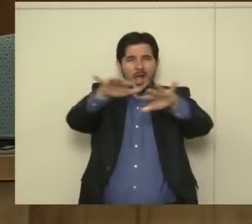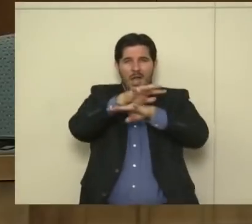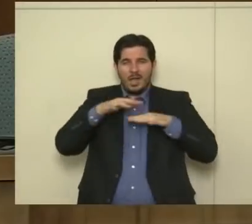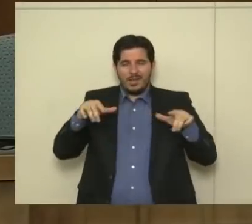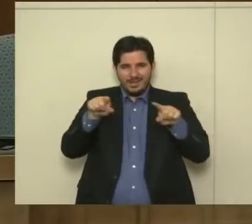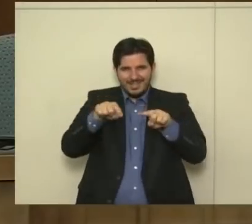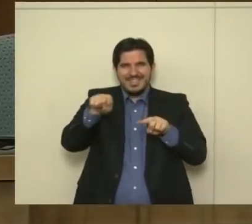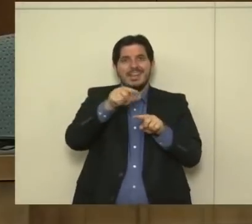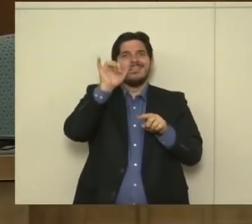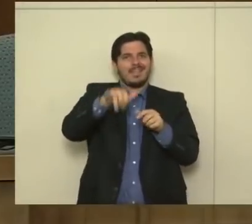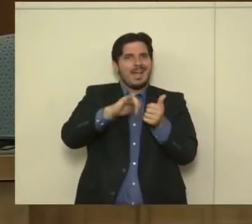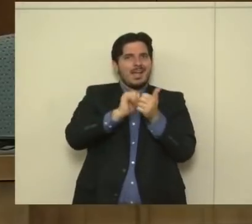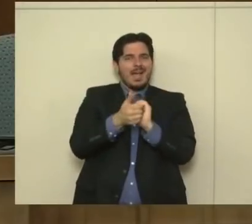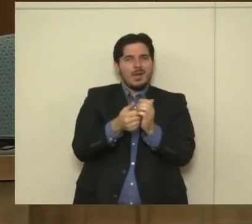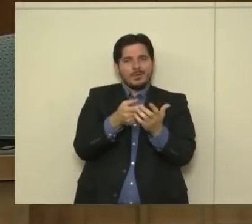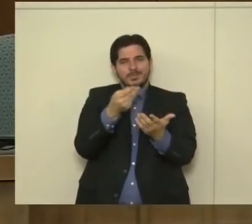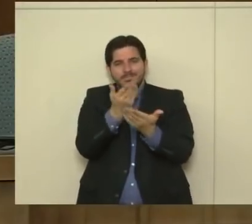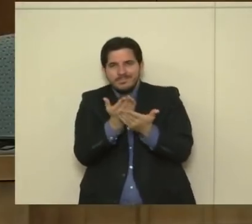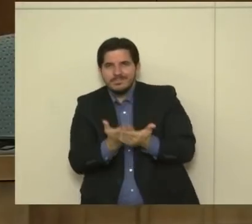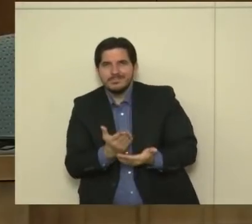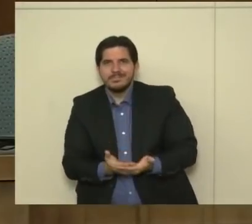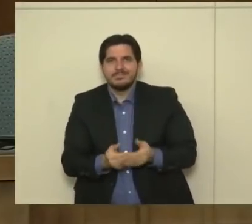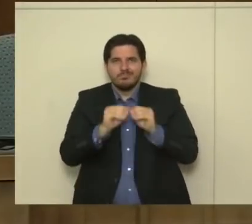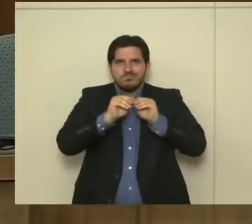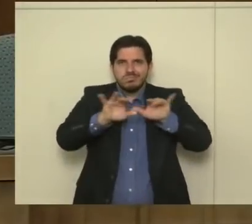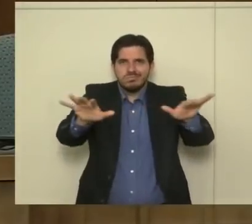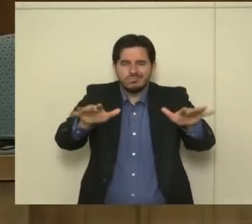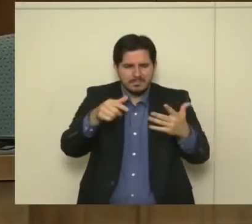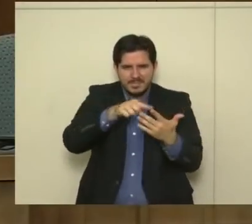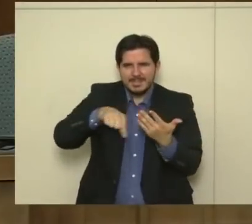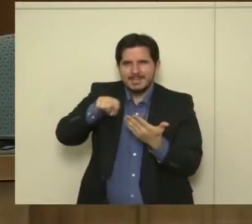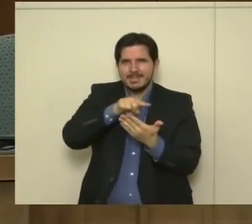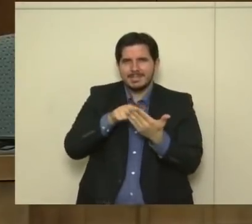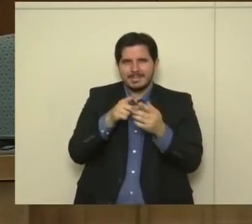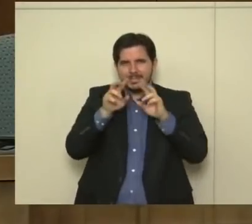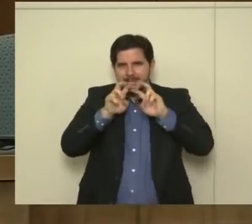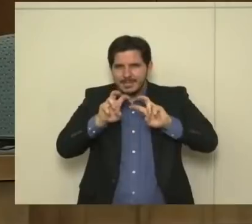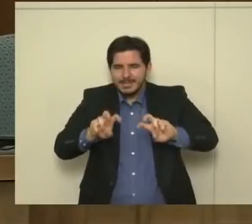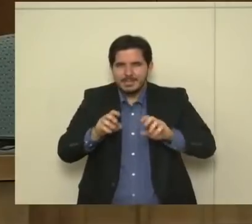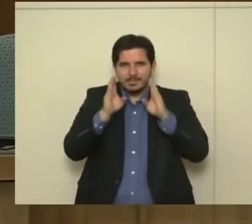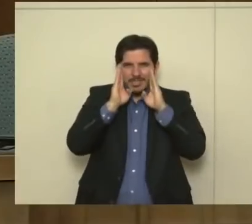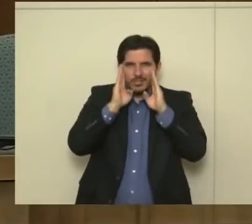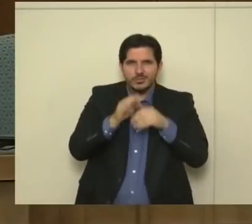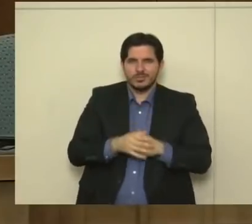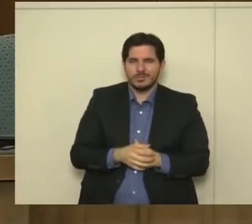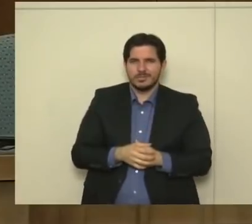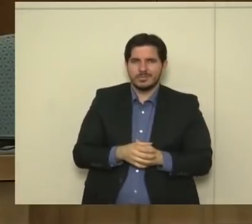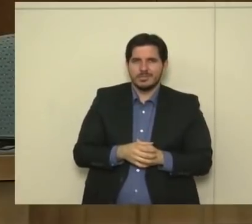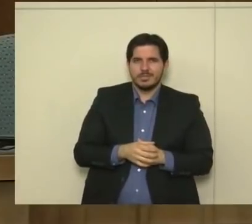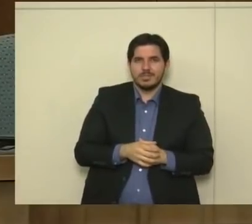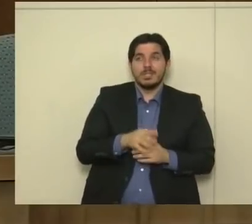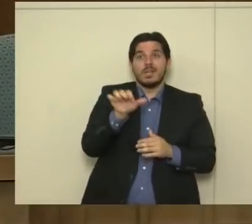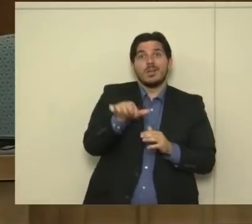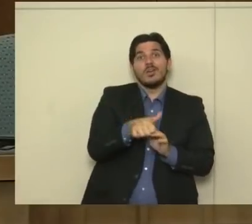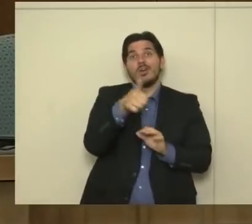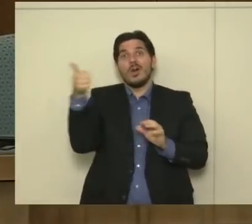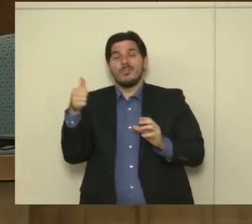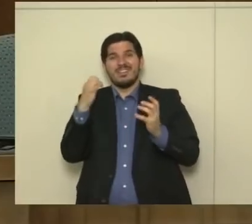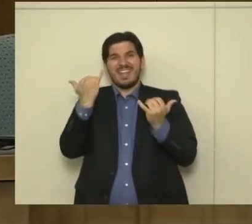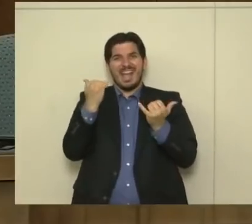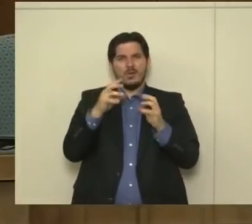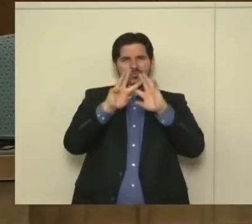of countries in the Southern Hemisphere who are in the middle of or coming out of winter right